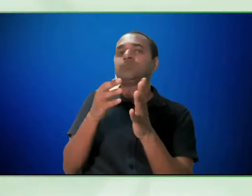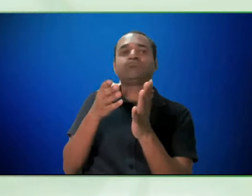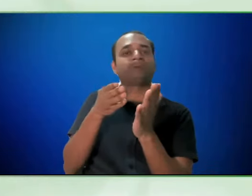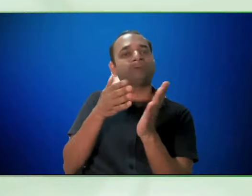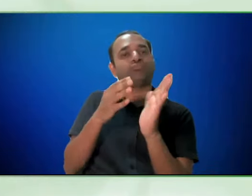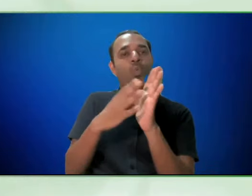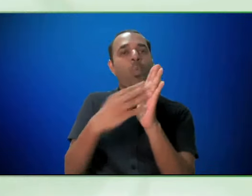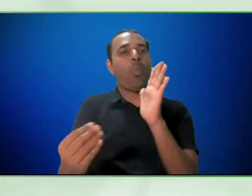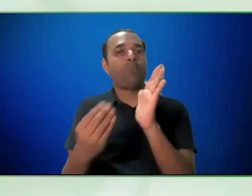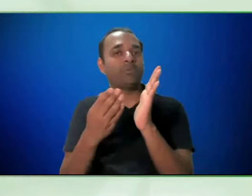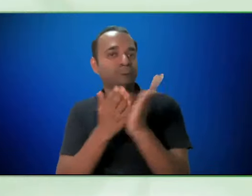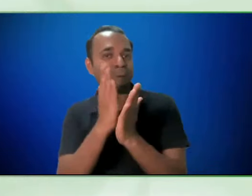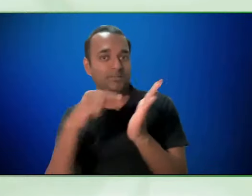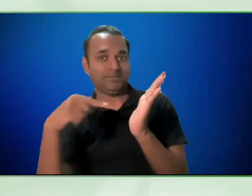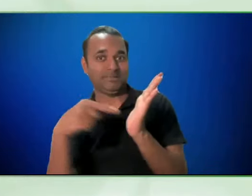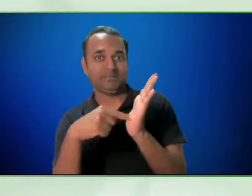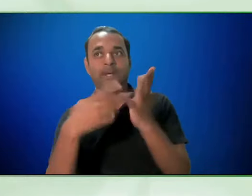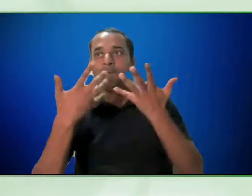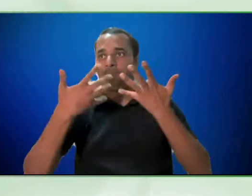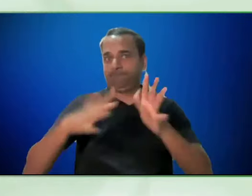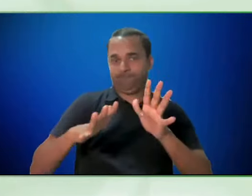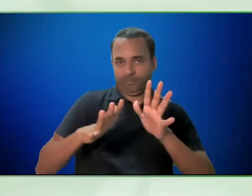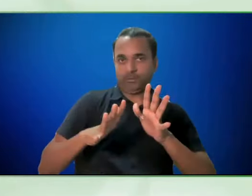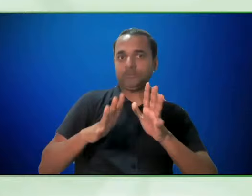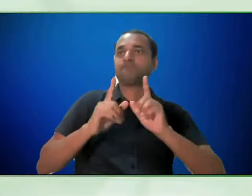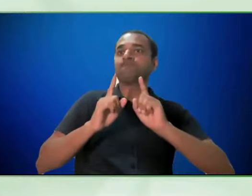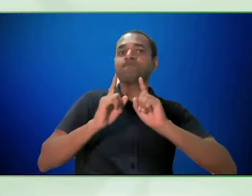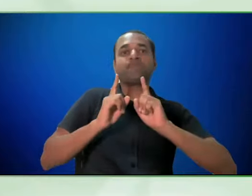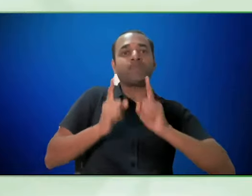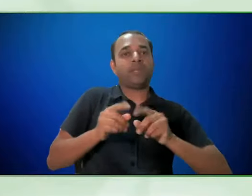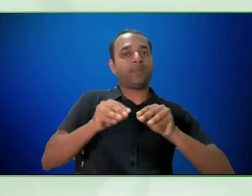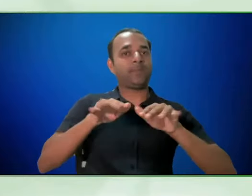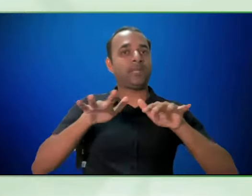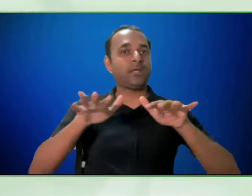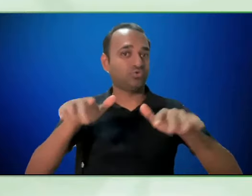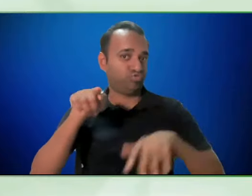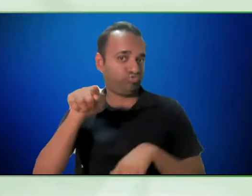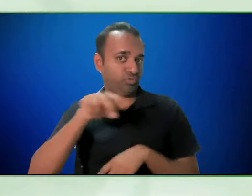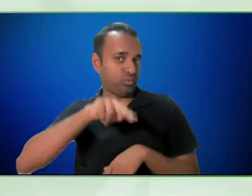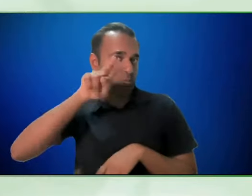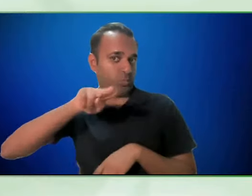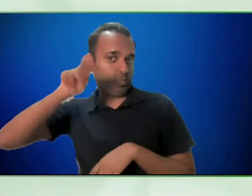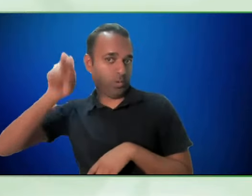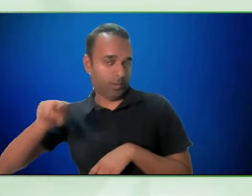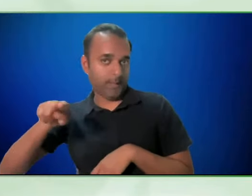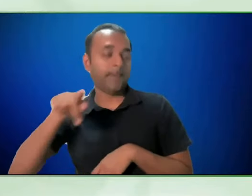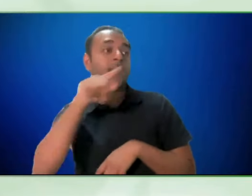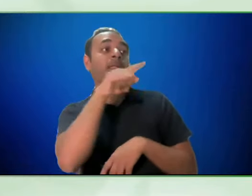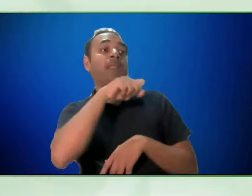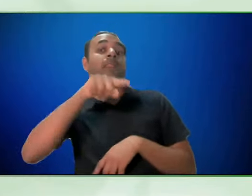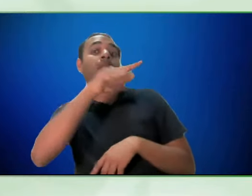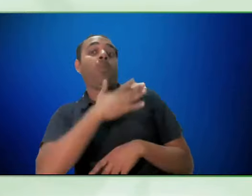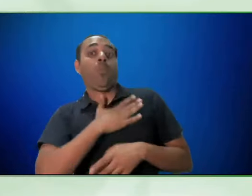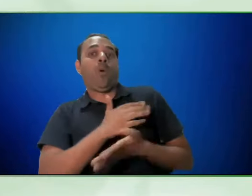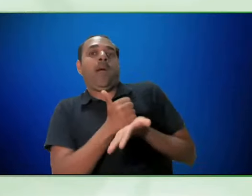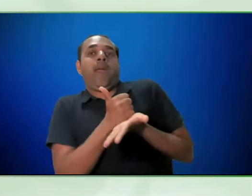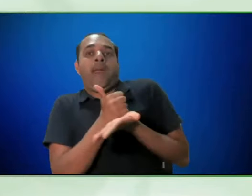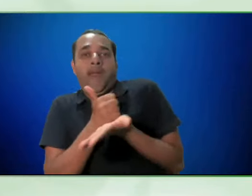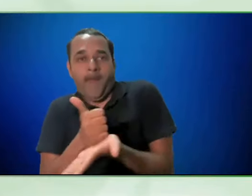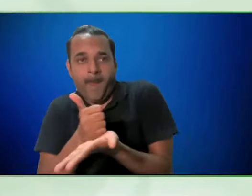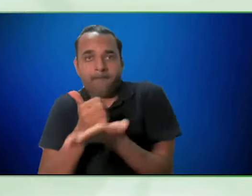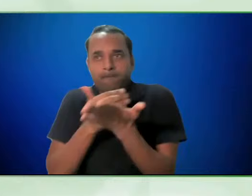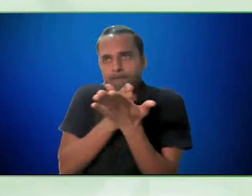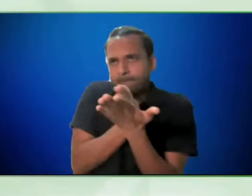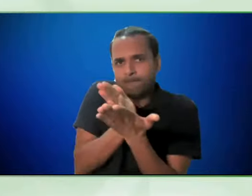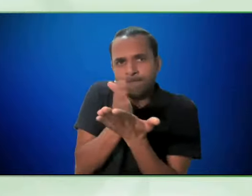in the Nordic countries. And because in Norway they are conducting is quite